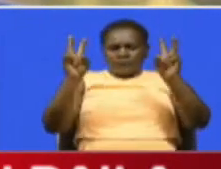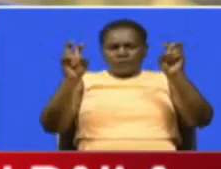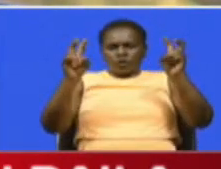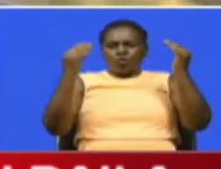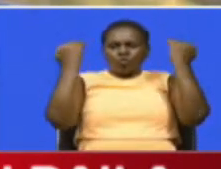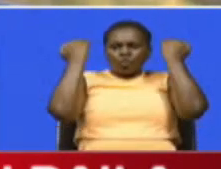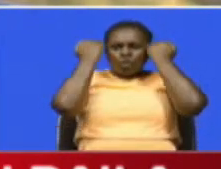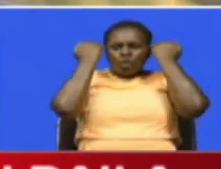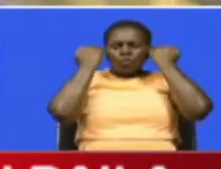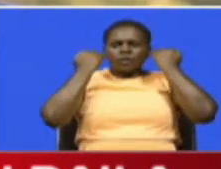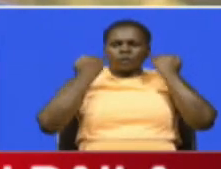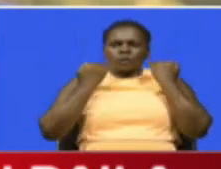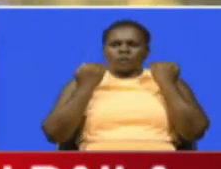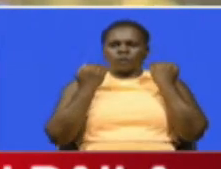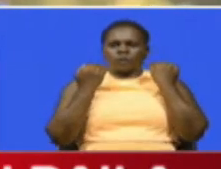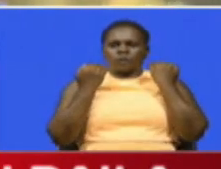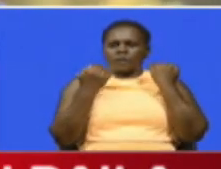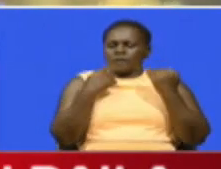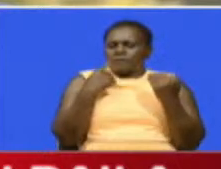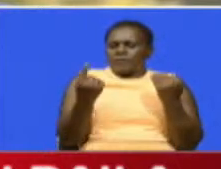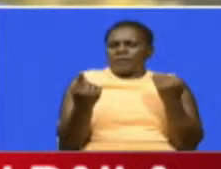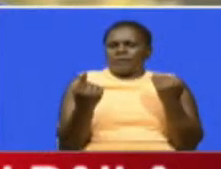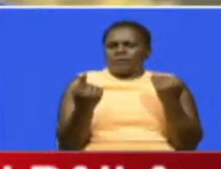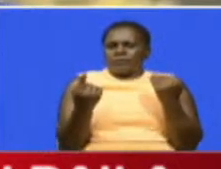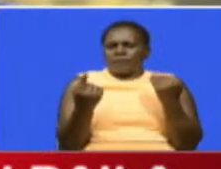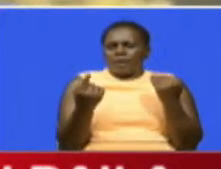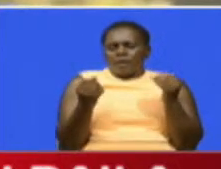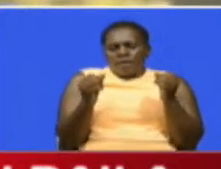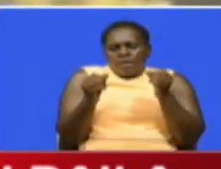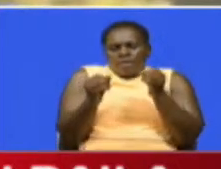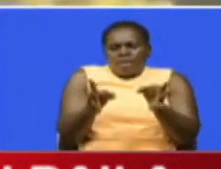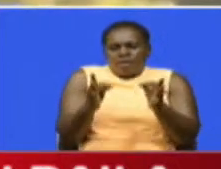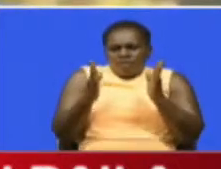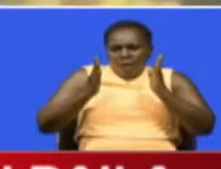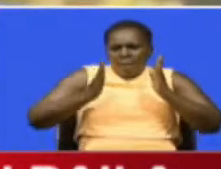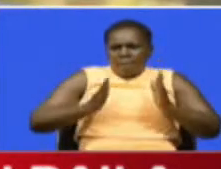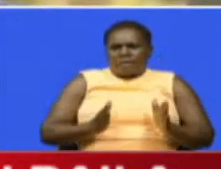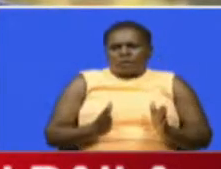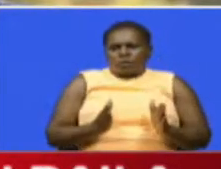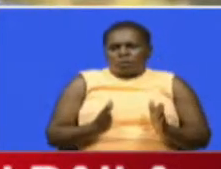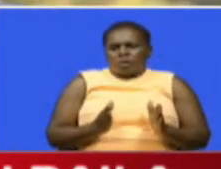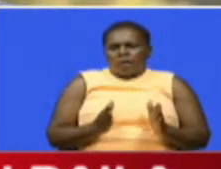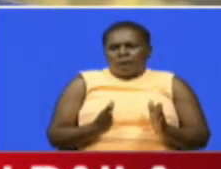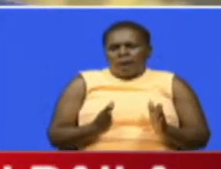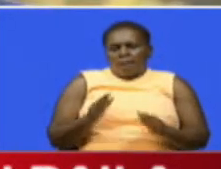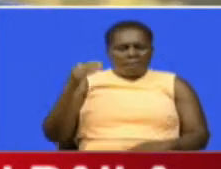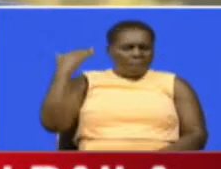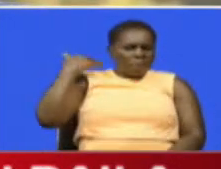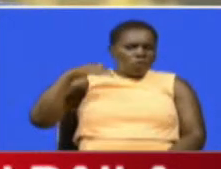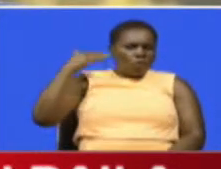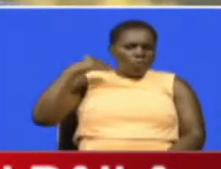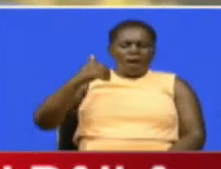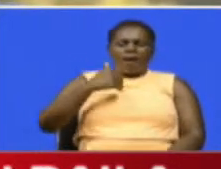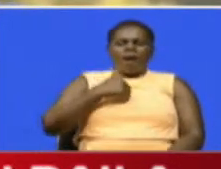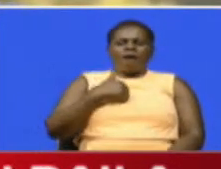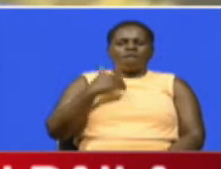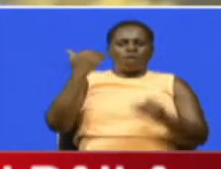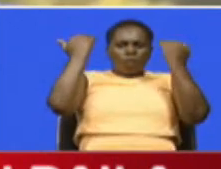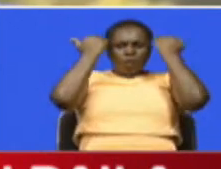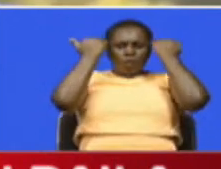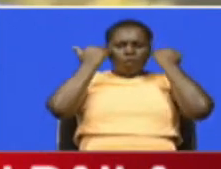court. It's been saying that if somebody is charged with a crime in